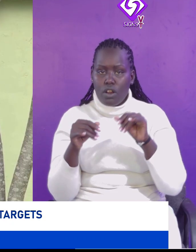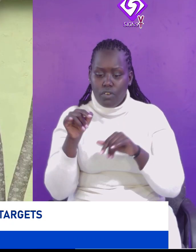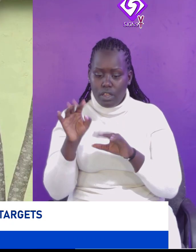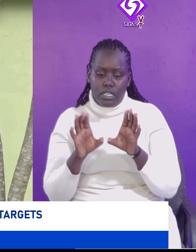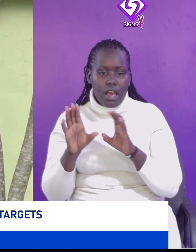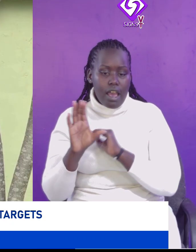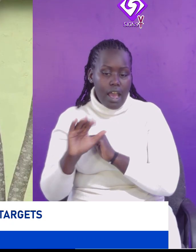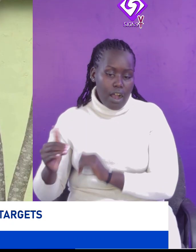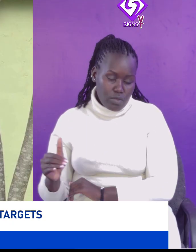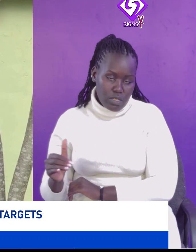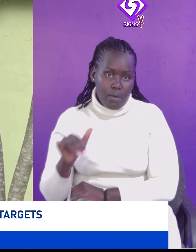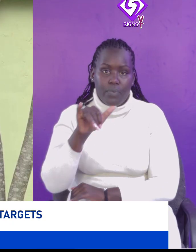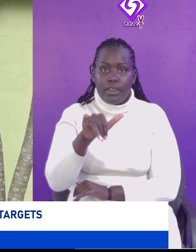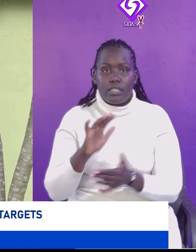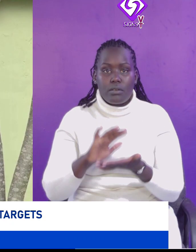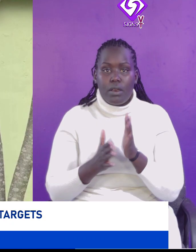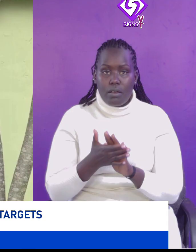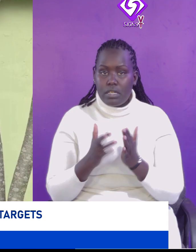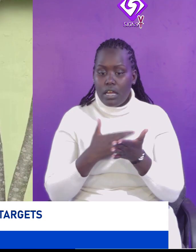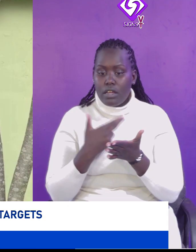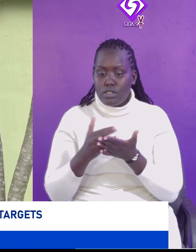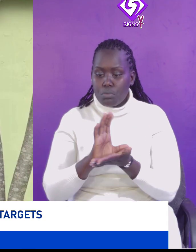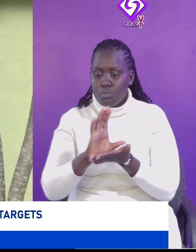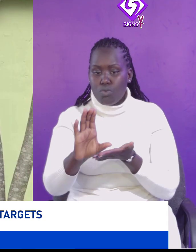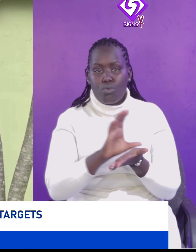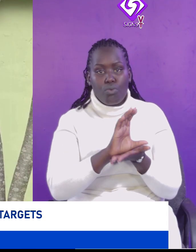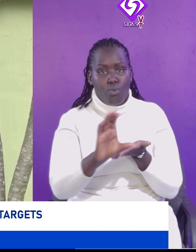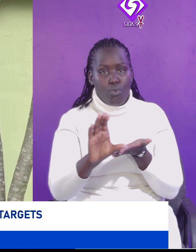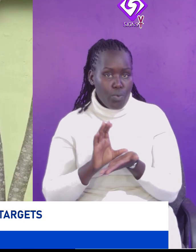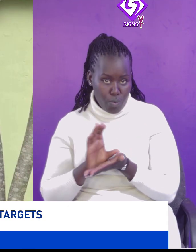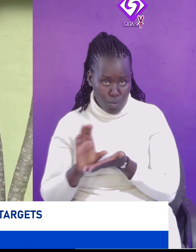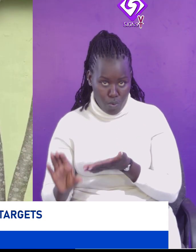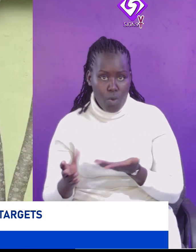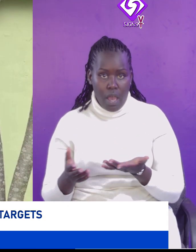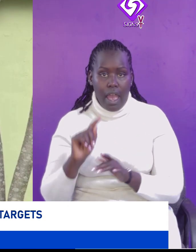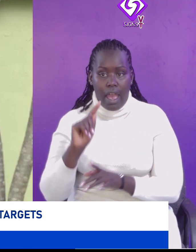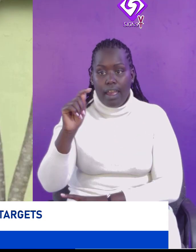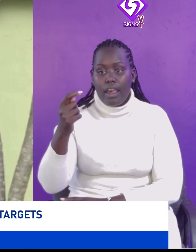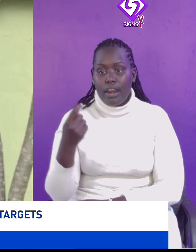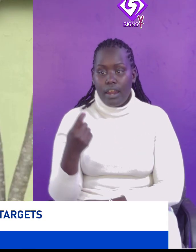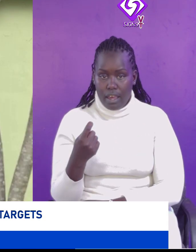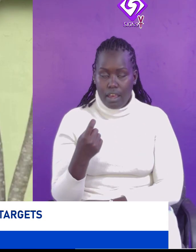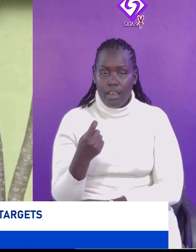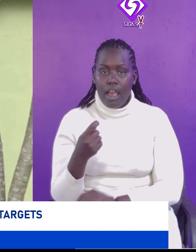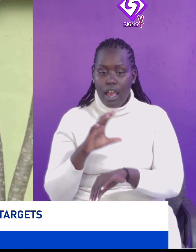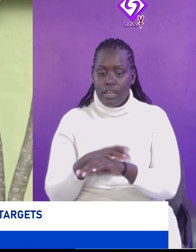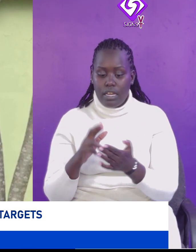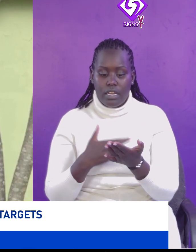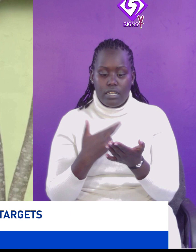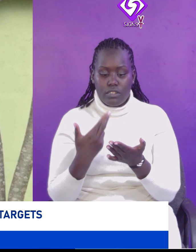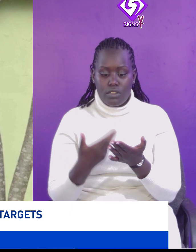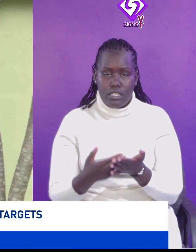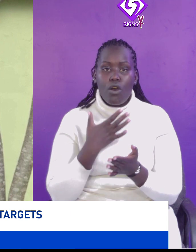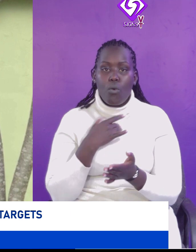that determines the resource allocation in the Republic of Kenya. So we get more resources once we